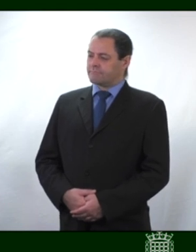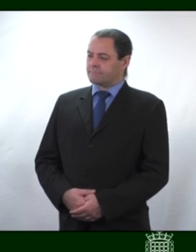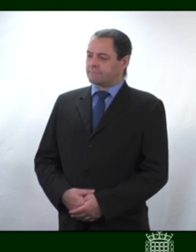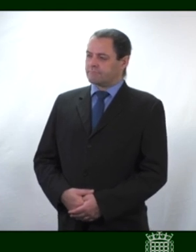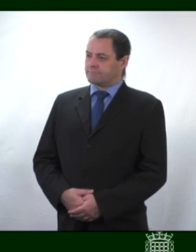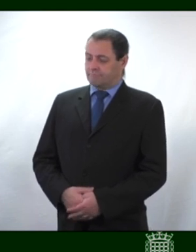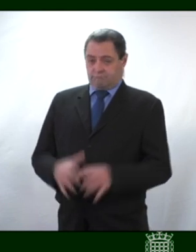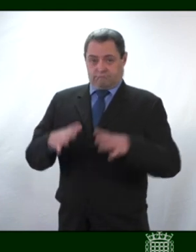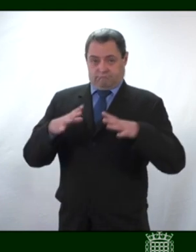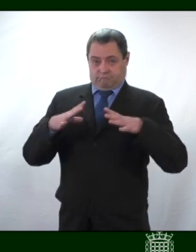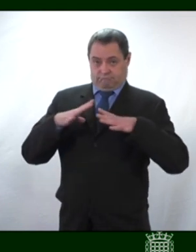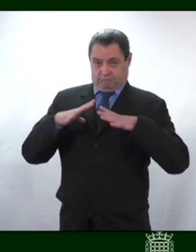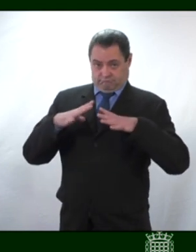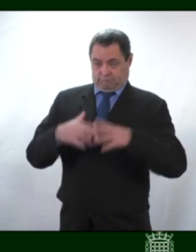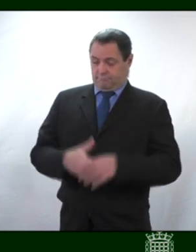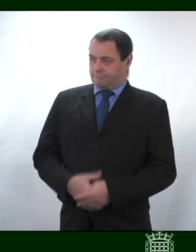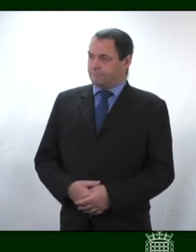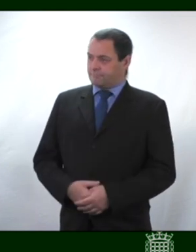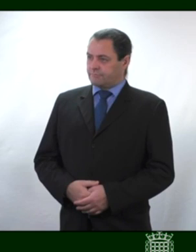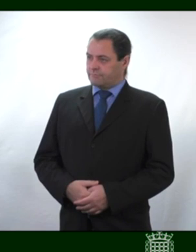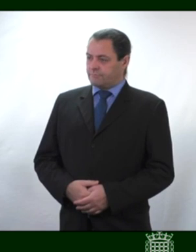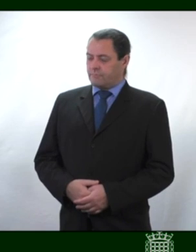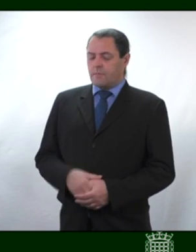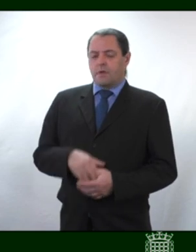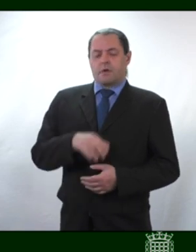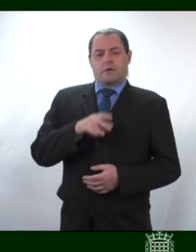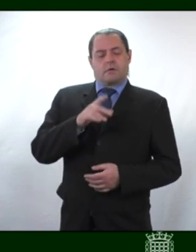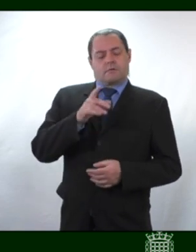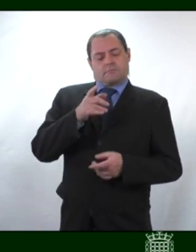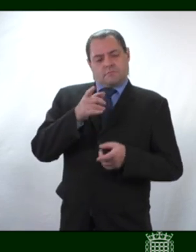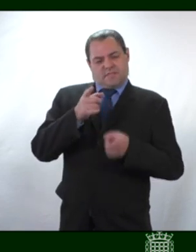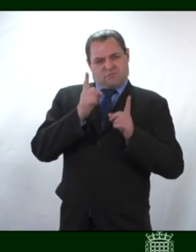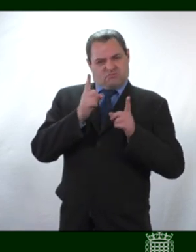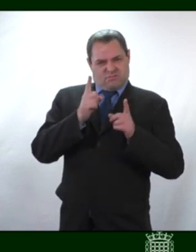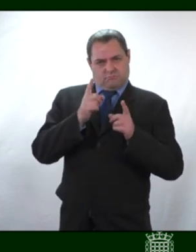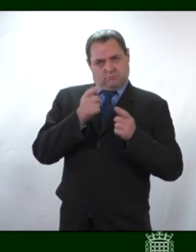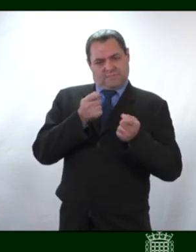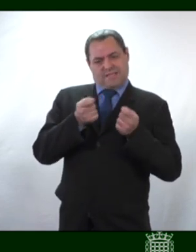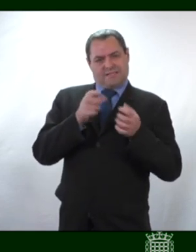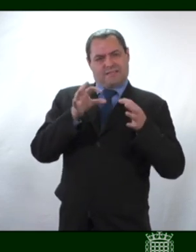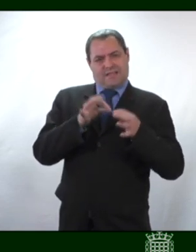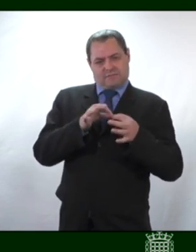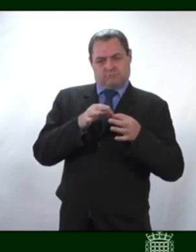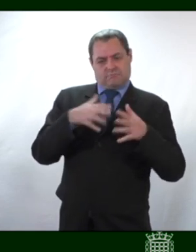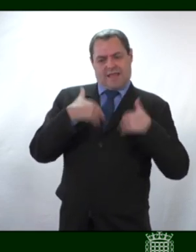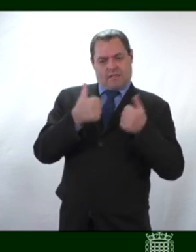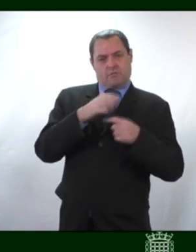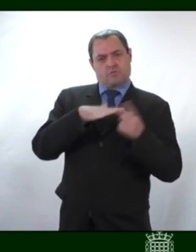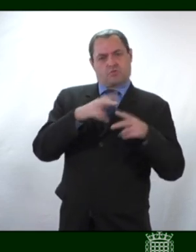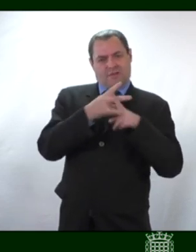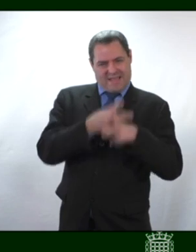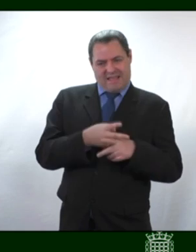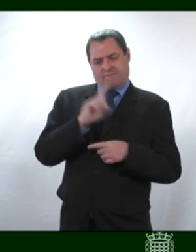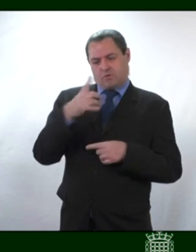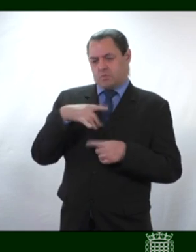Order, order. Before the Secretary of State for Health, Social Care addresses the Chamber, could I just point out that British Sign